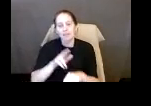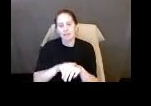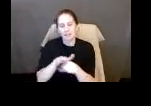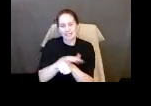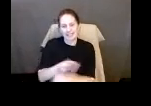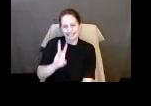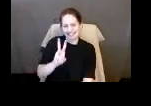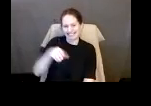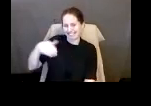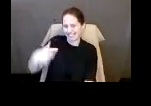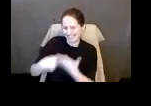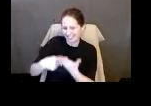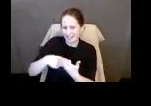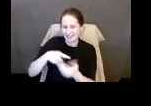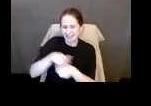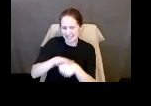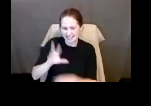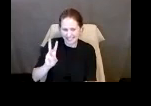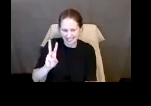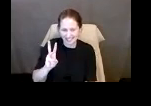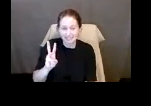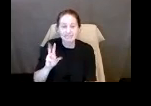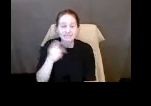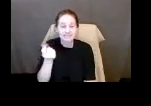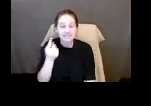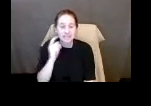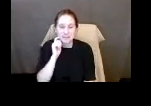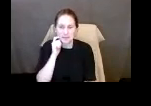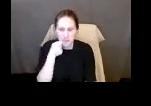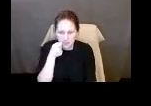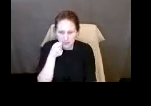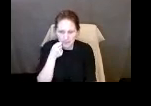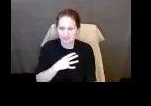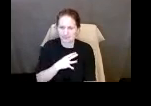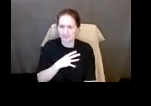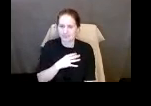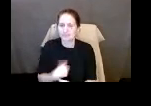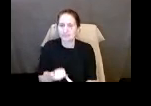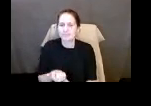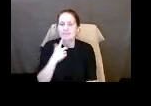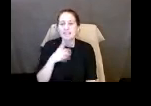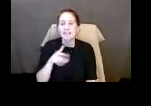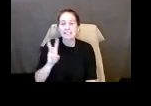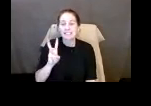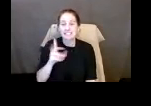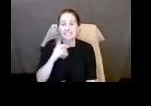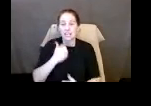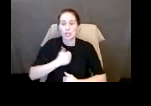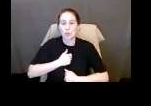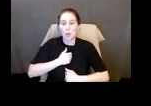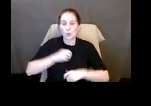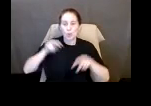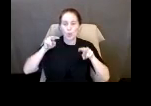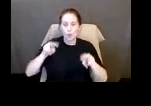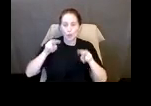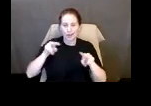haven't talked about Site 6 yet. Site 6 is really cool, too. Site 6 is a soldier's lookout from